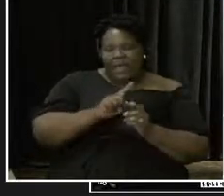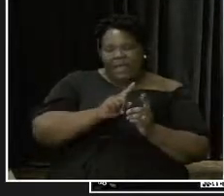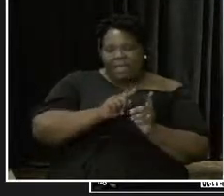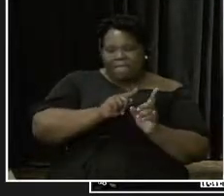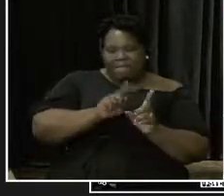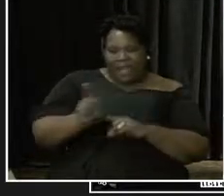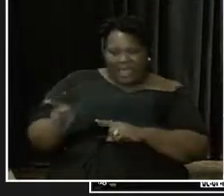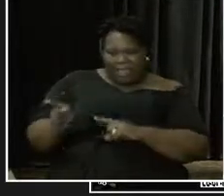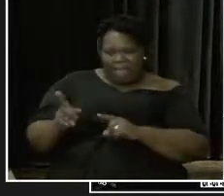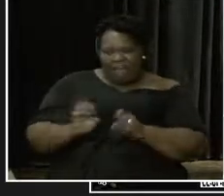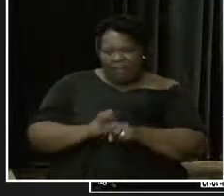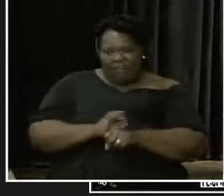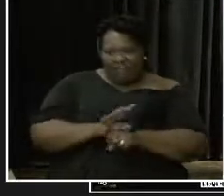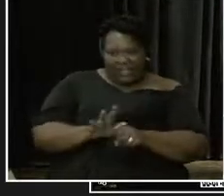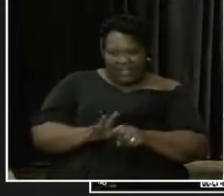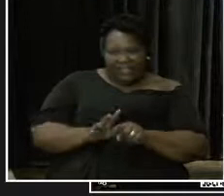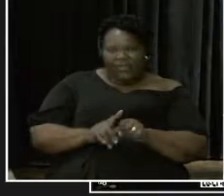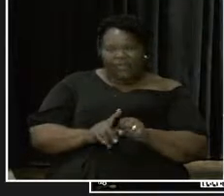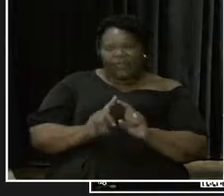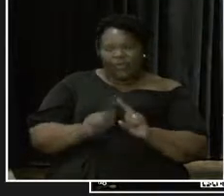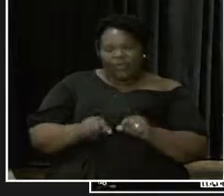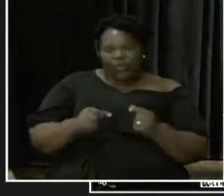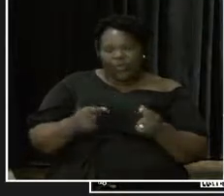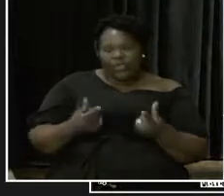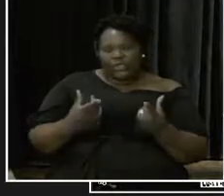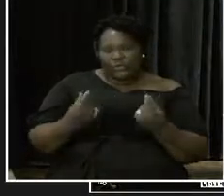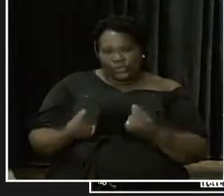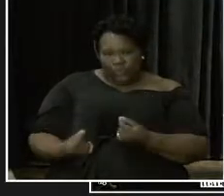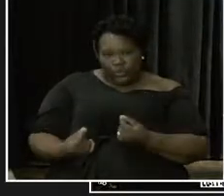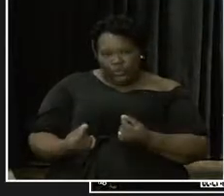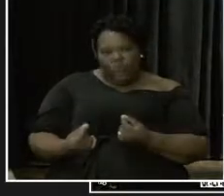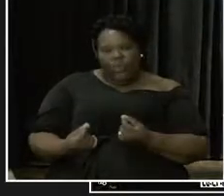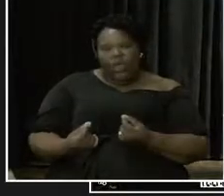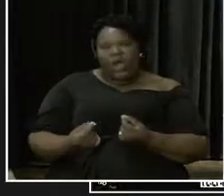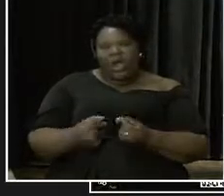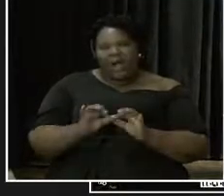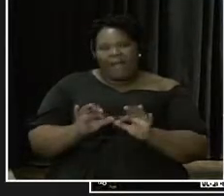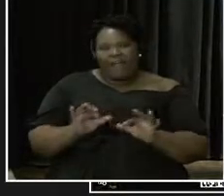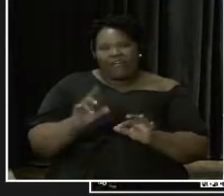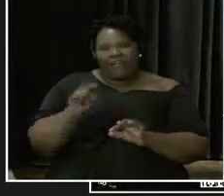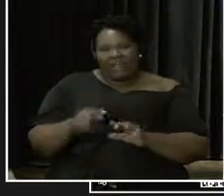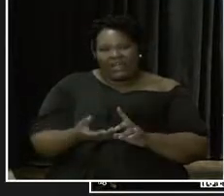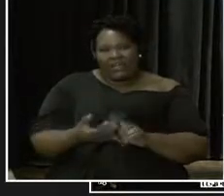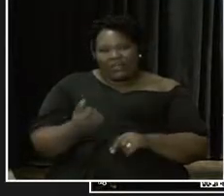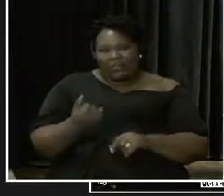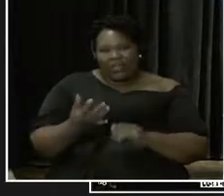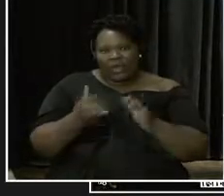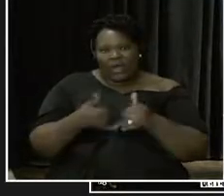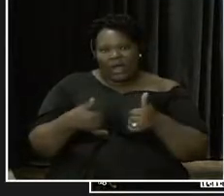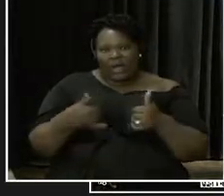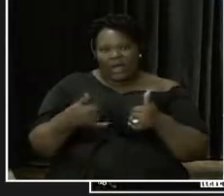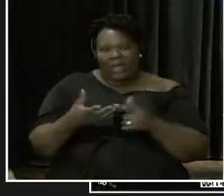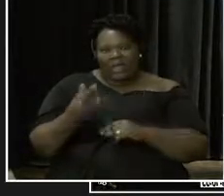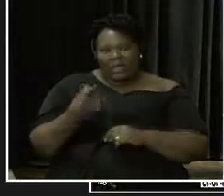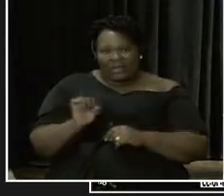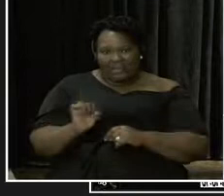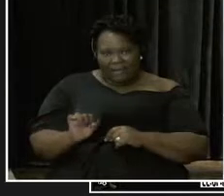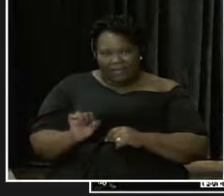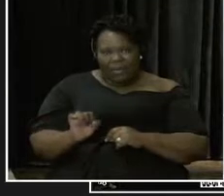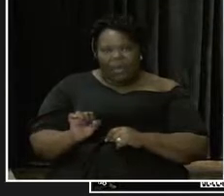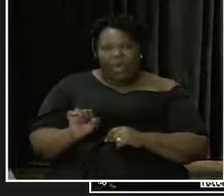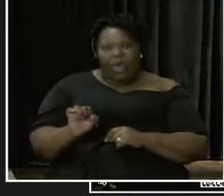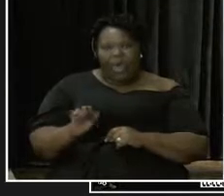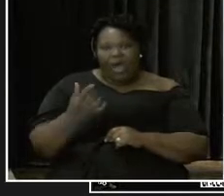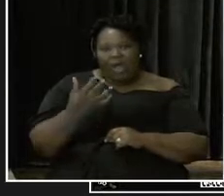due diligence in rating and moderating those deserving of a performance reward. Well, how many of this 5,000